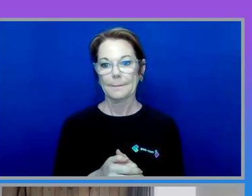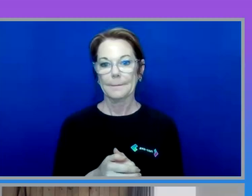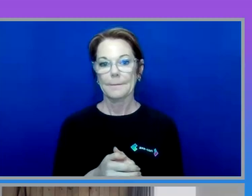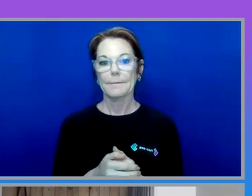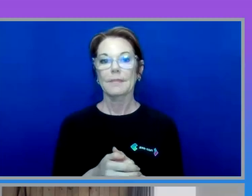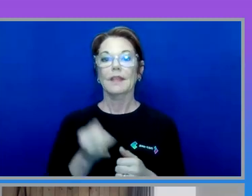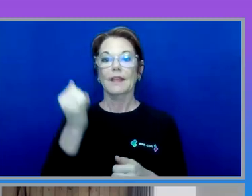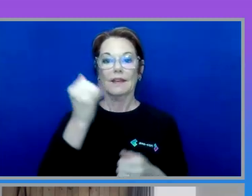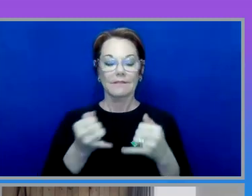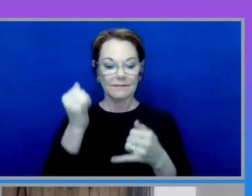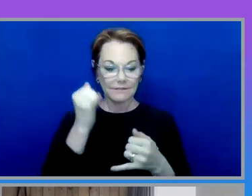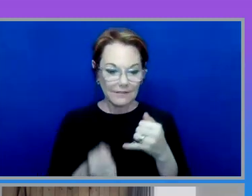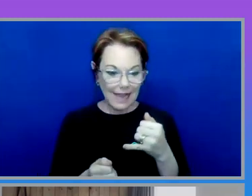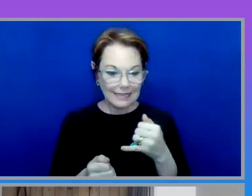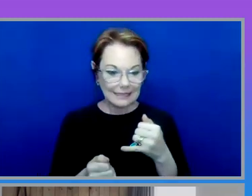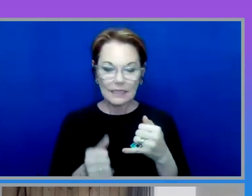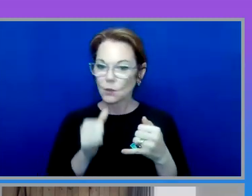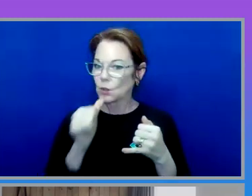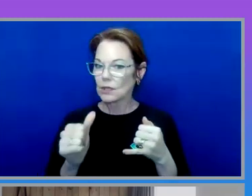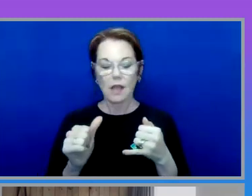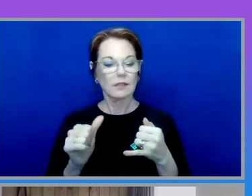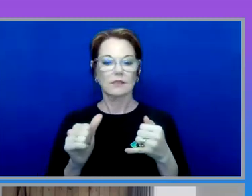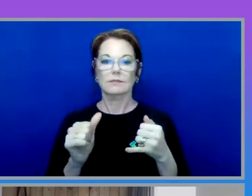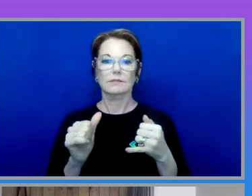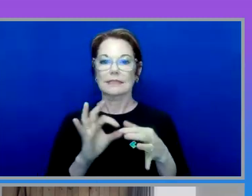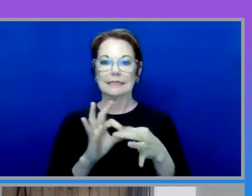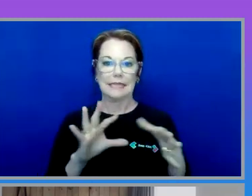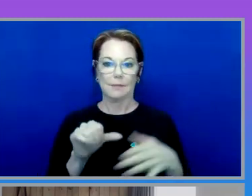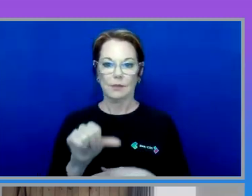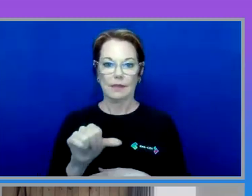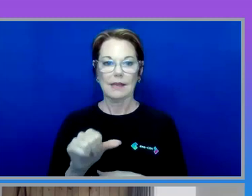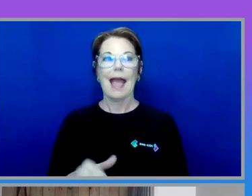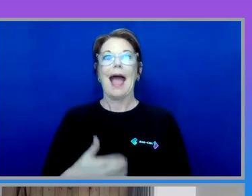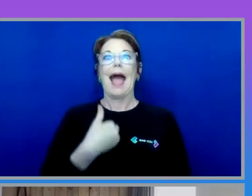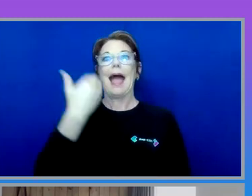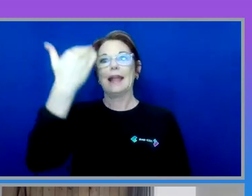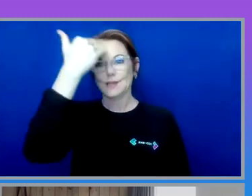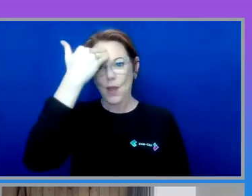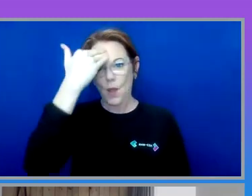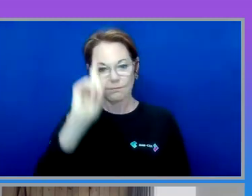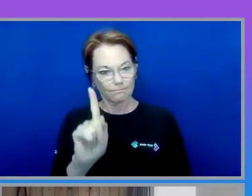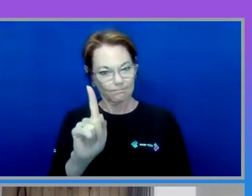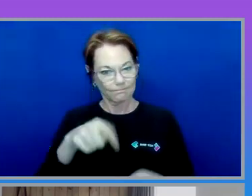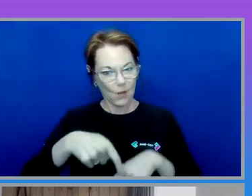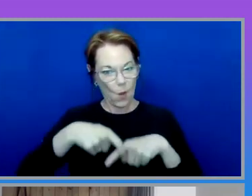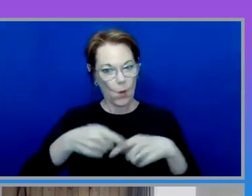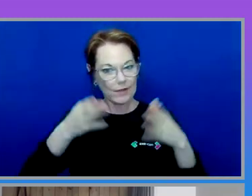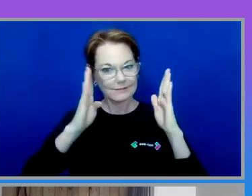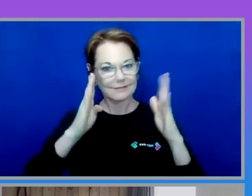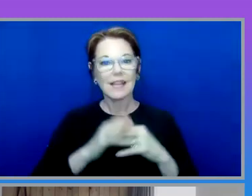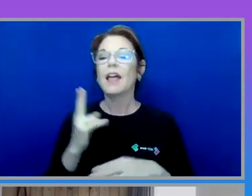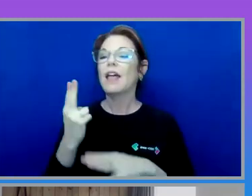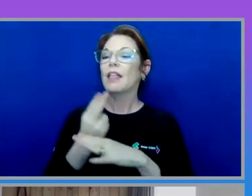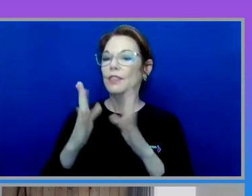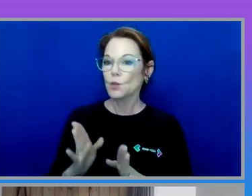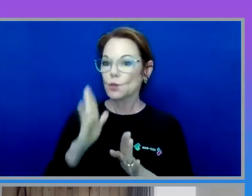And finally, we're not going to disable the button. I know, but hear me out. The user will get an